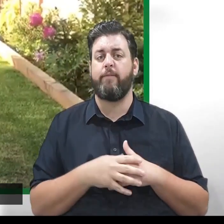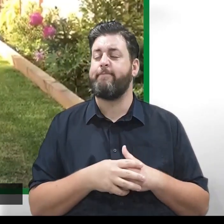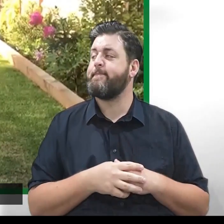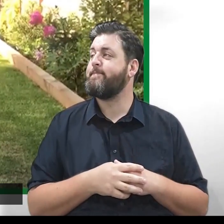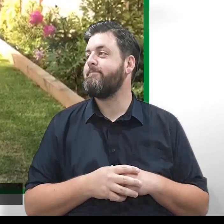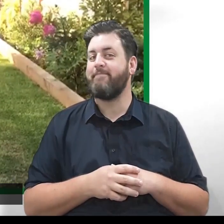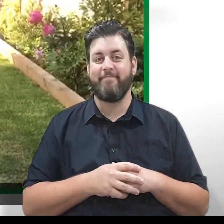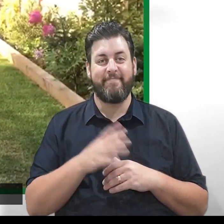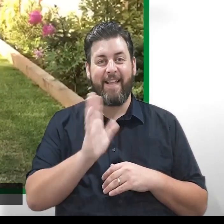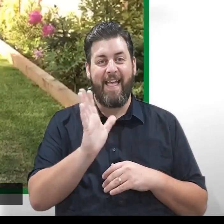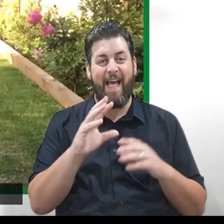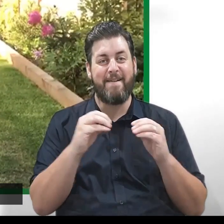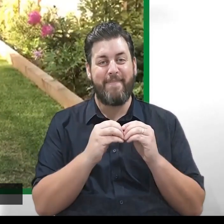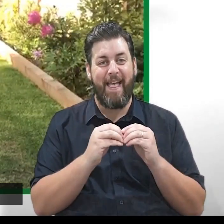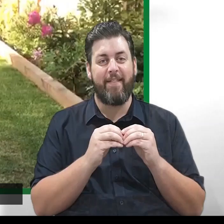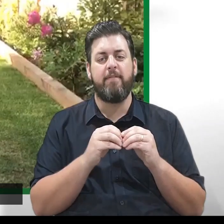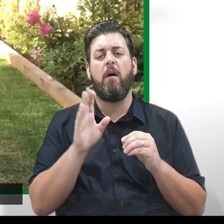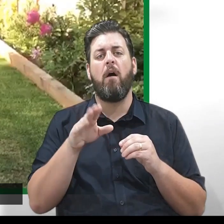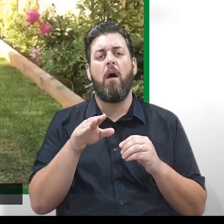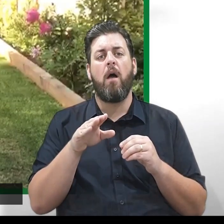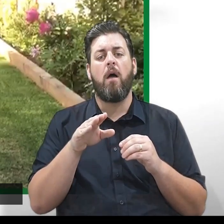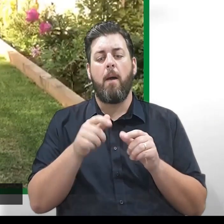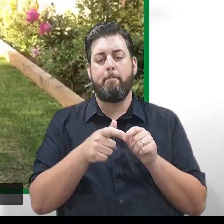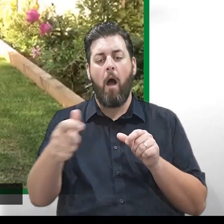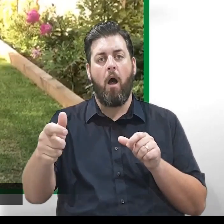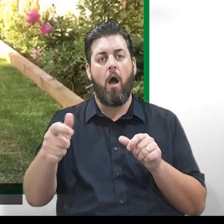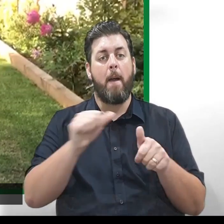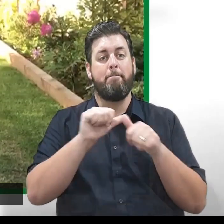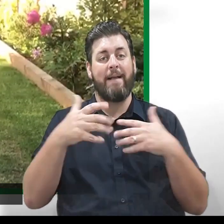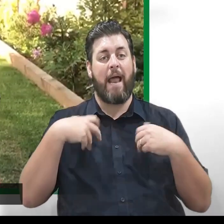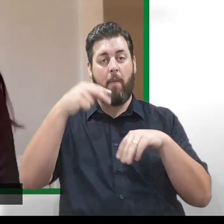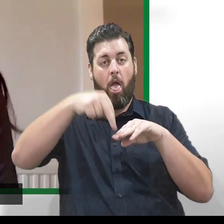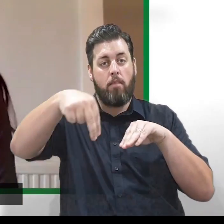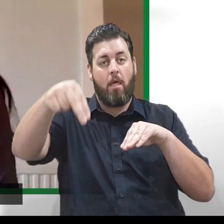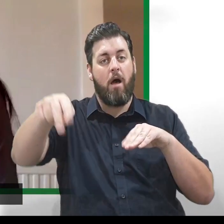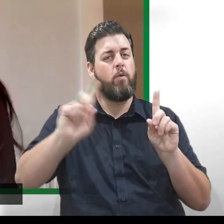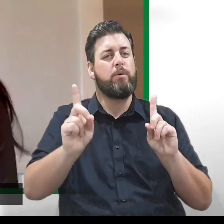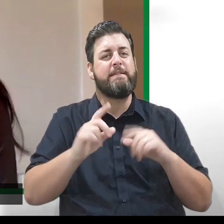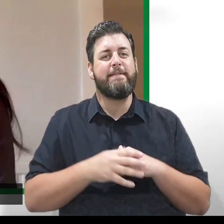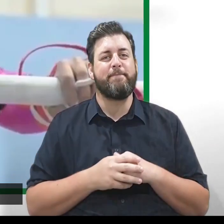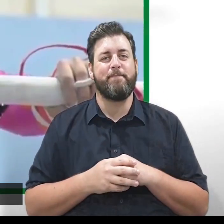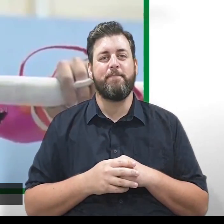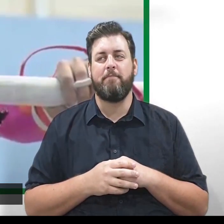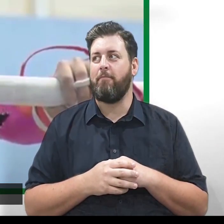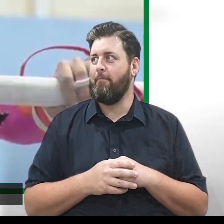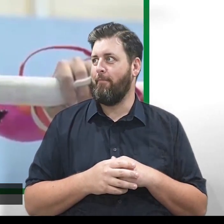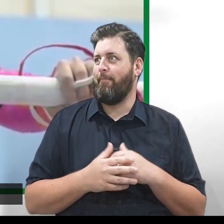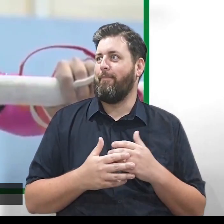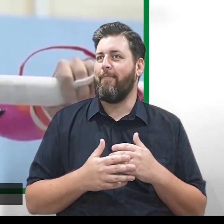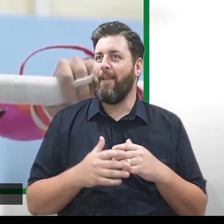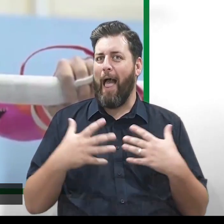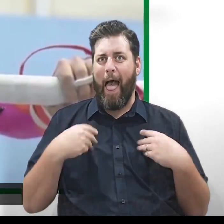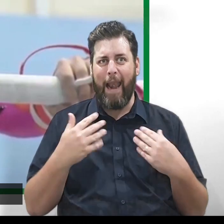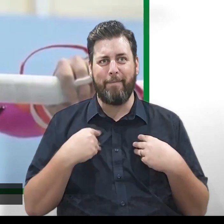what will be a best animal on a balance beam? What animal would be best on a balance